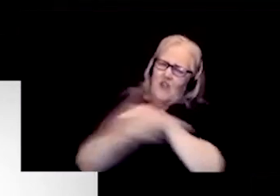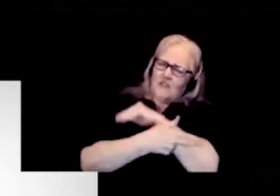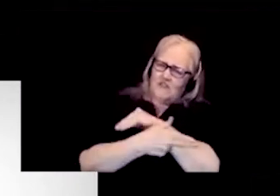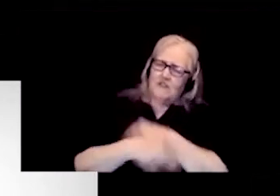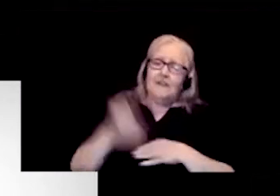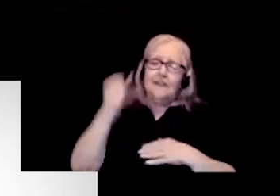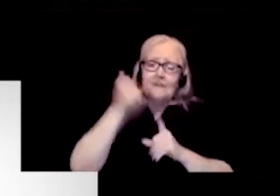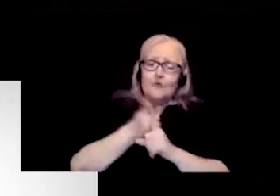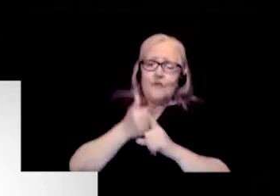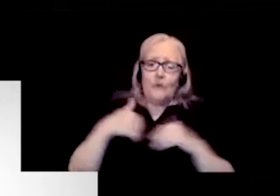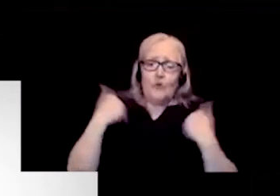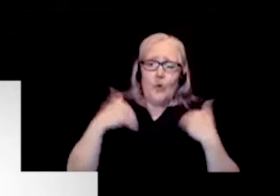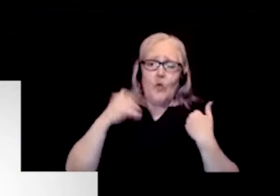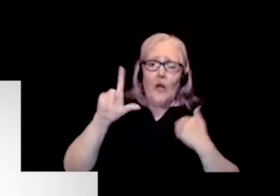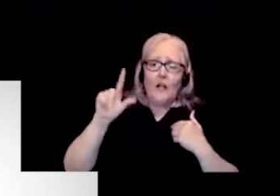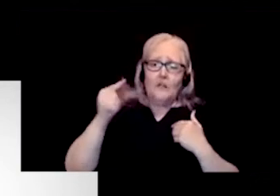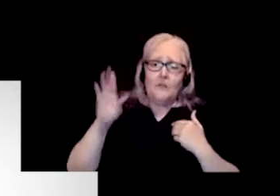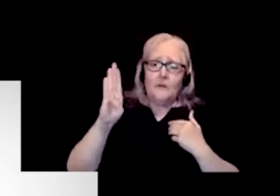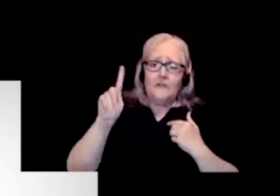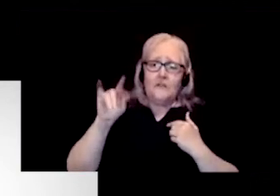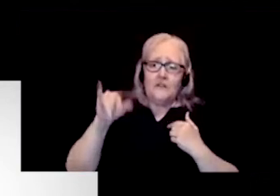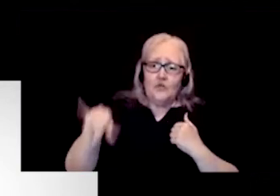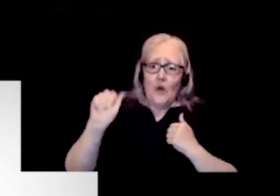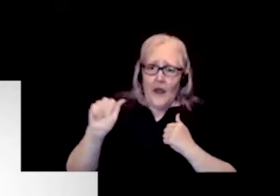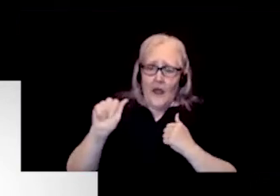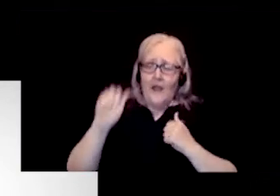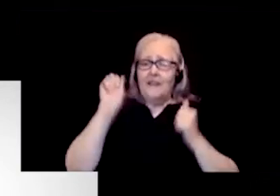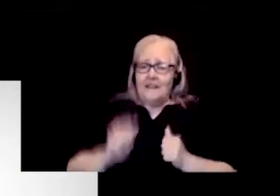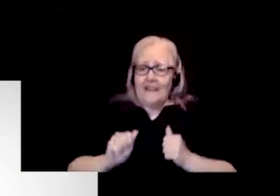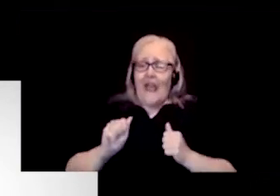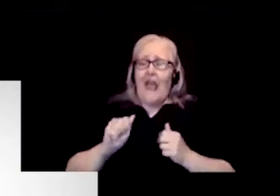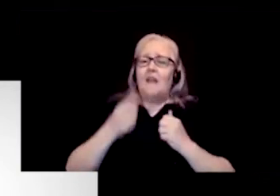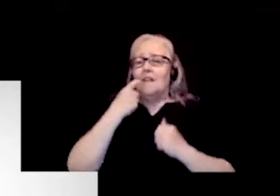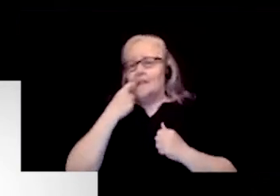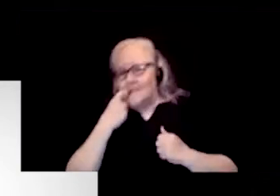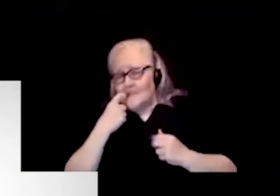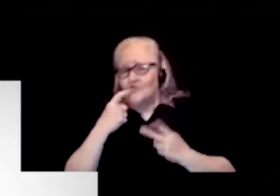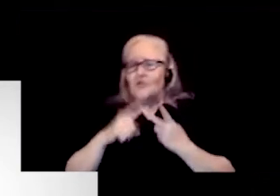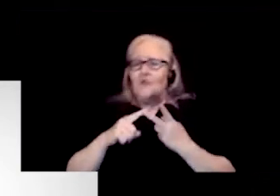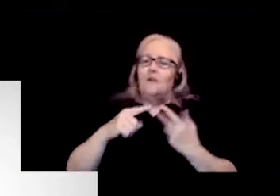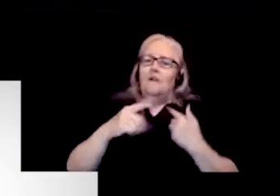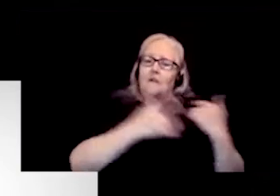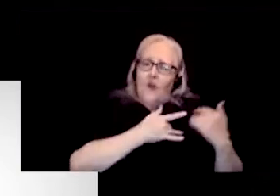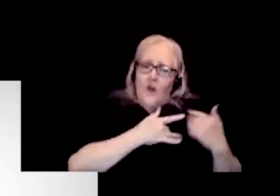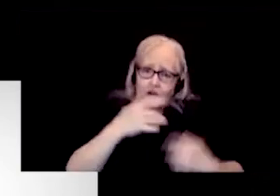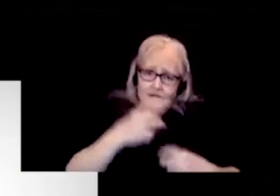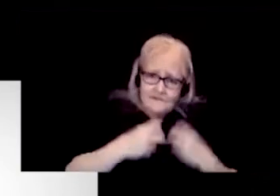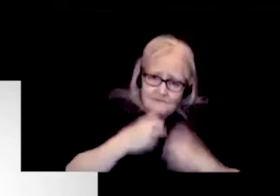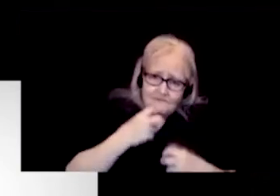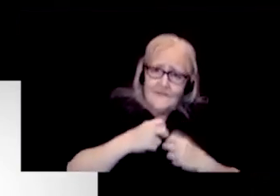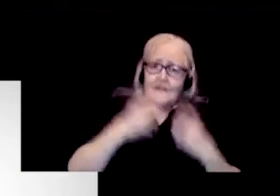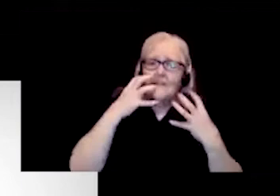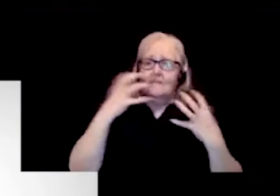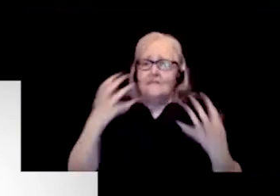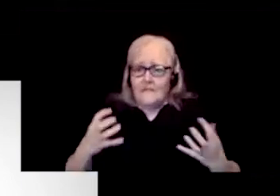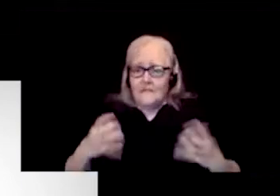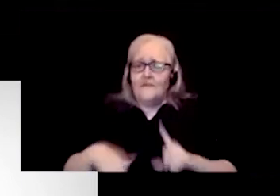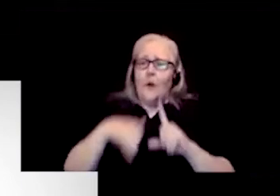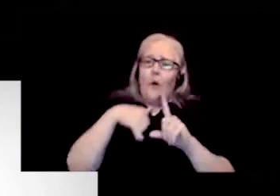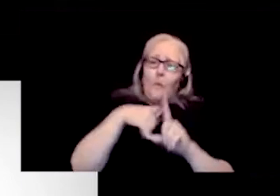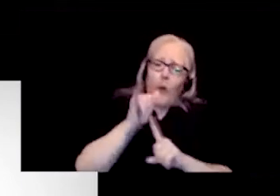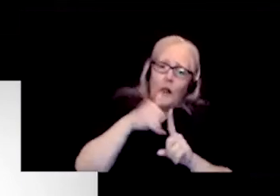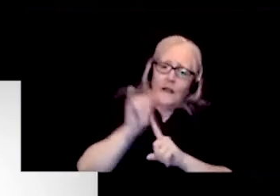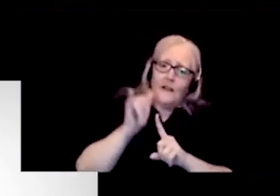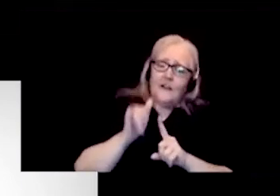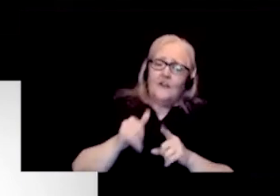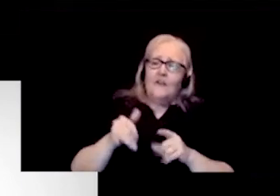at higher risk for substance use, cancers, injuries, cardiovascular diseases, obesity, bullying, isolation, rejection, anxiety, depression,